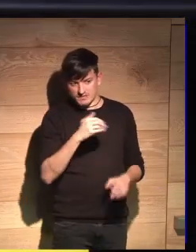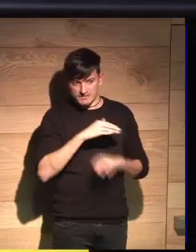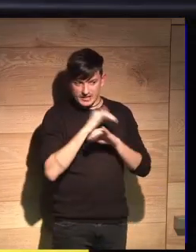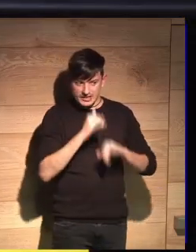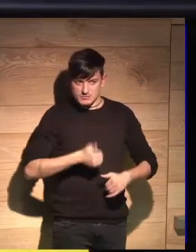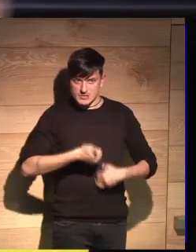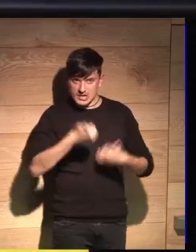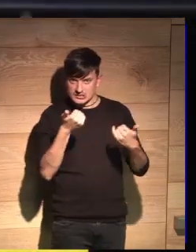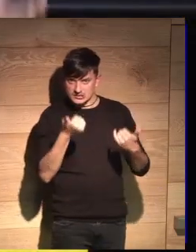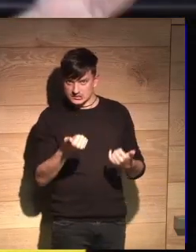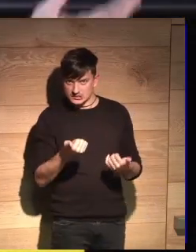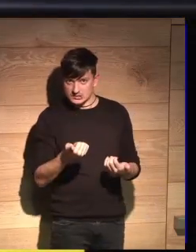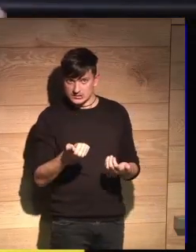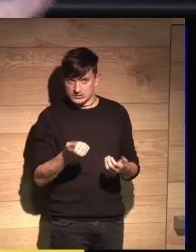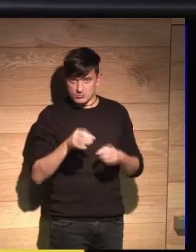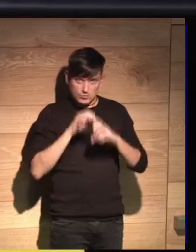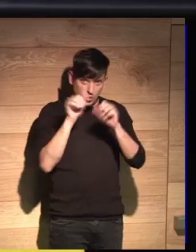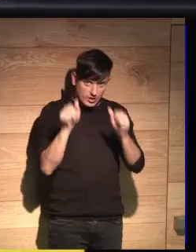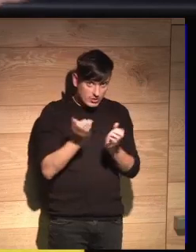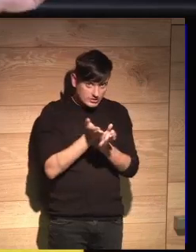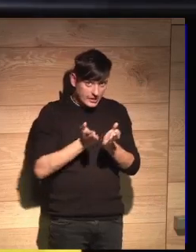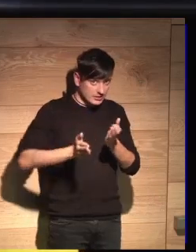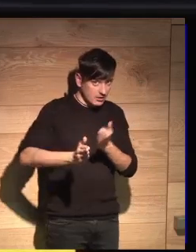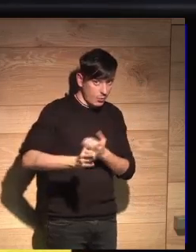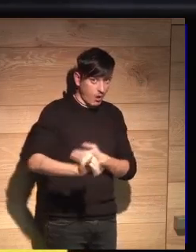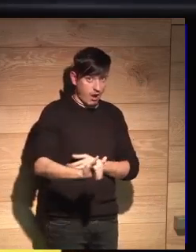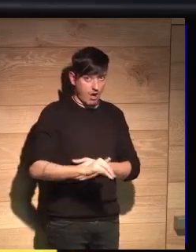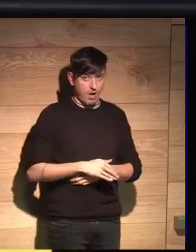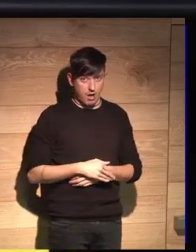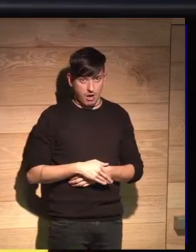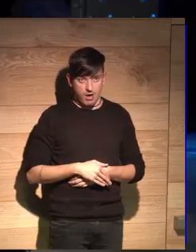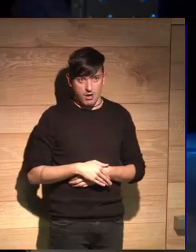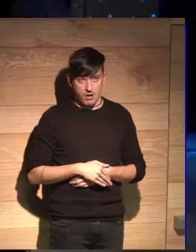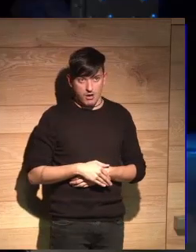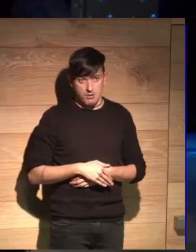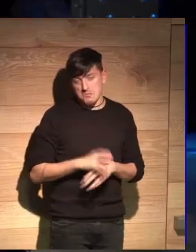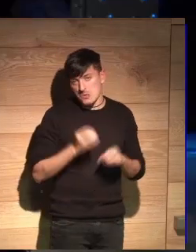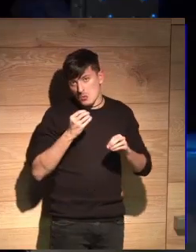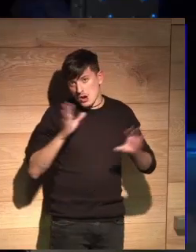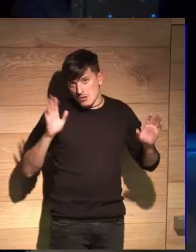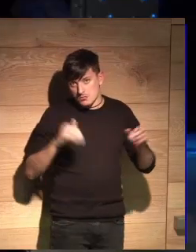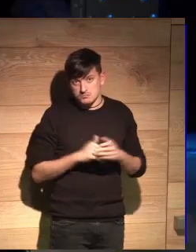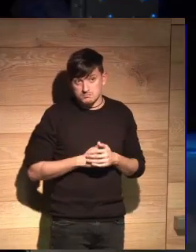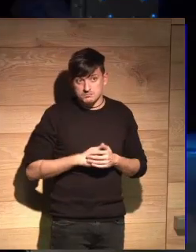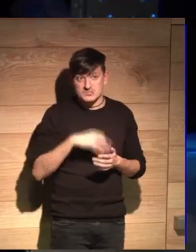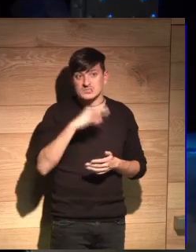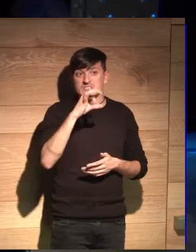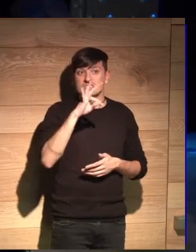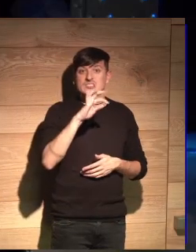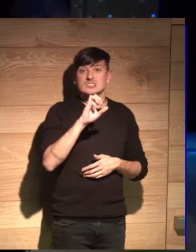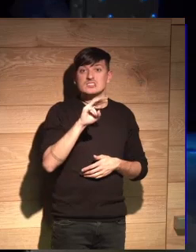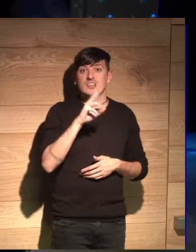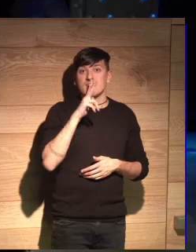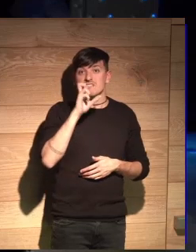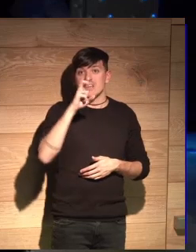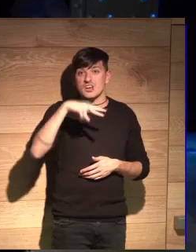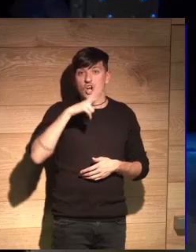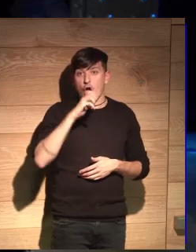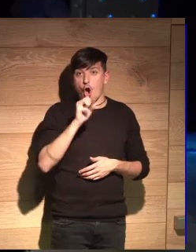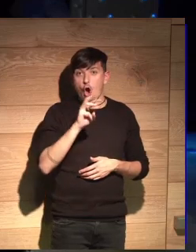respectful society, happier society. So you have alternatives for that. Nevertheless,